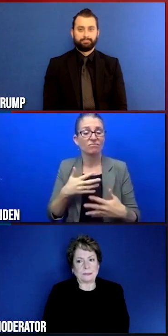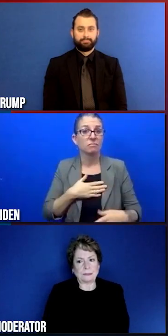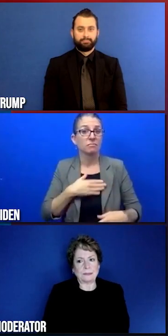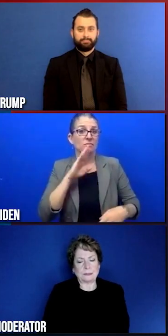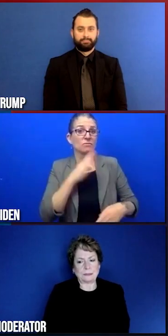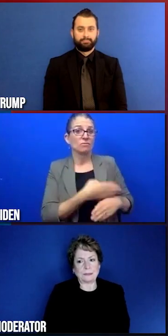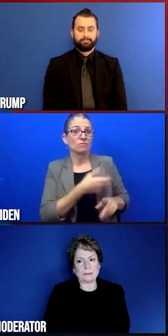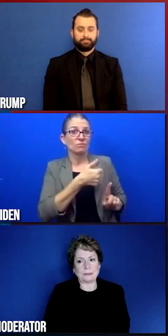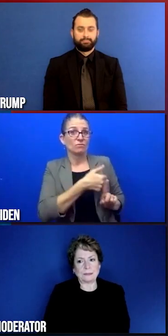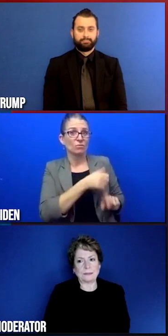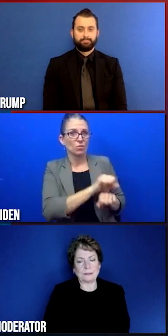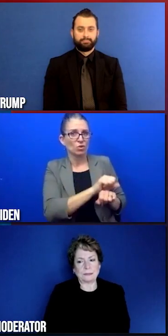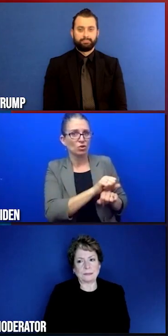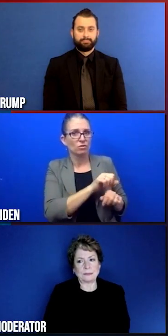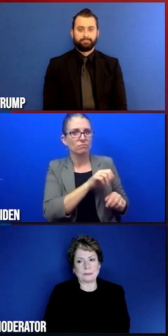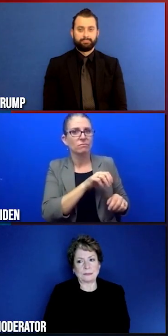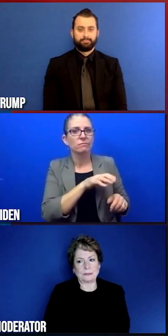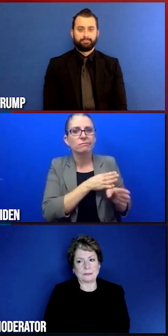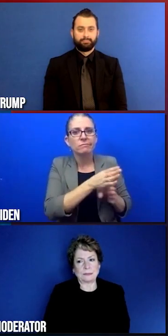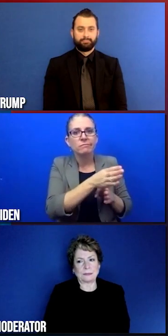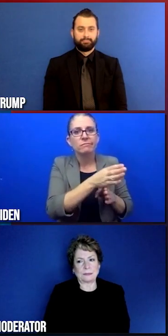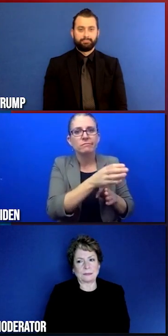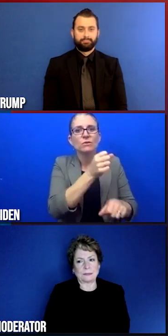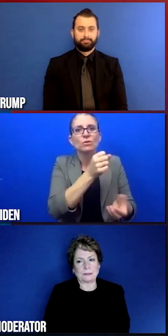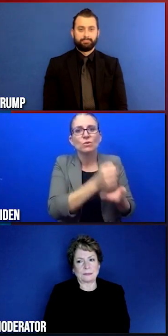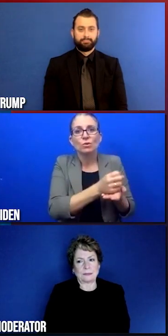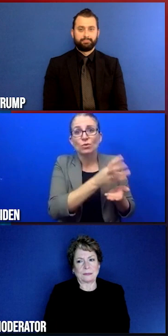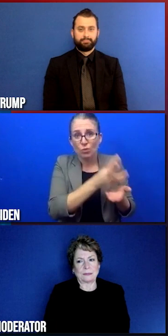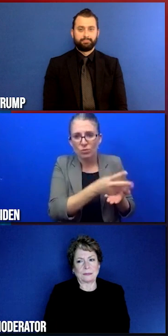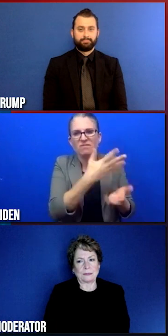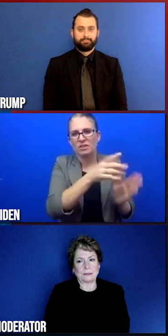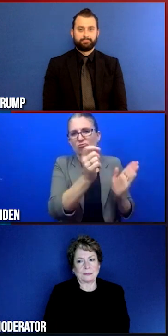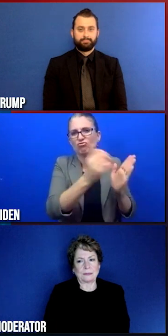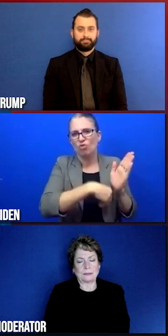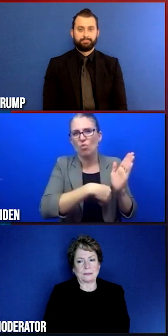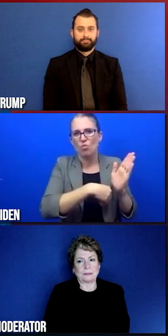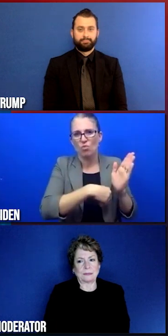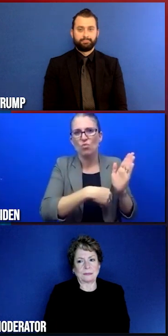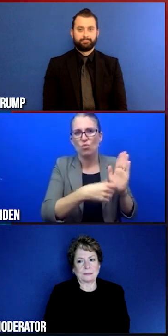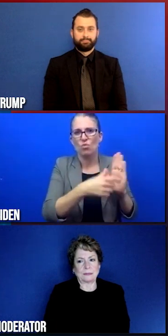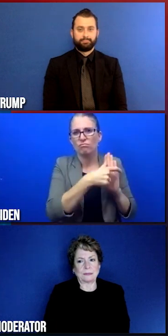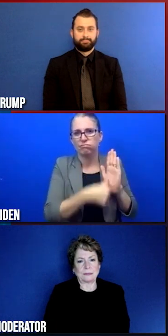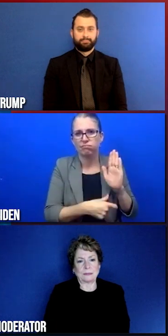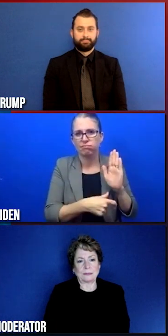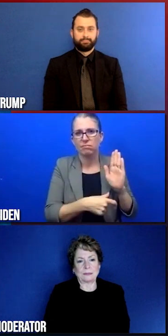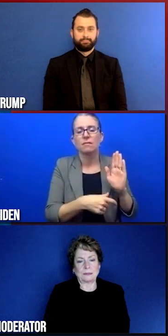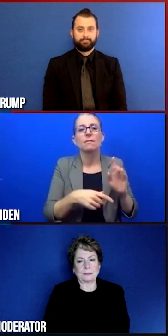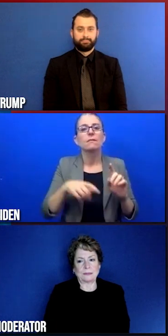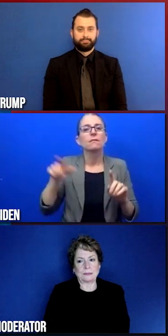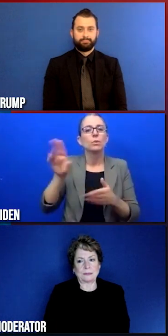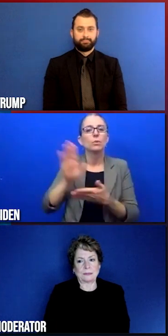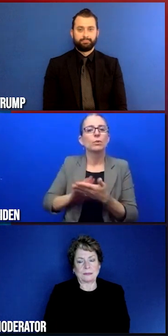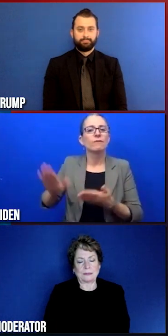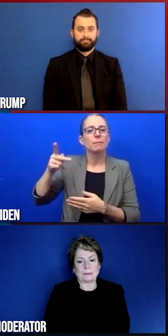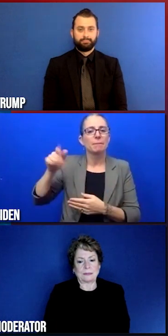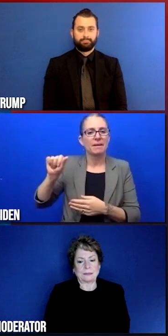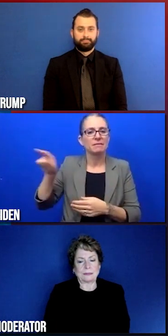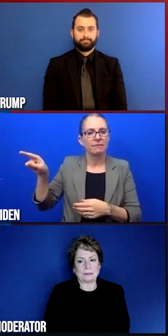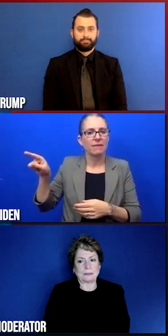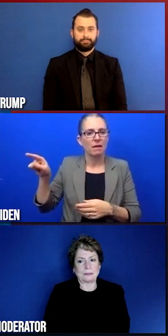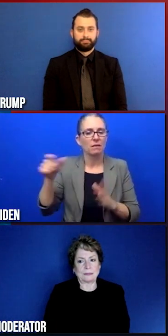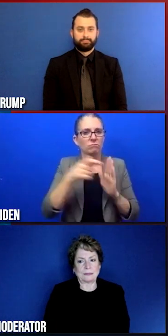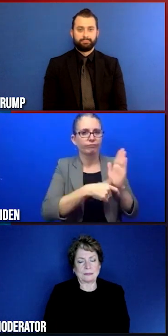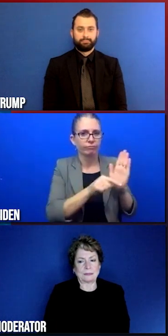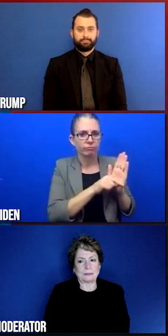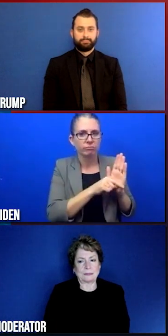work. And you know, one of the reasons why I ended up working on the east side of Wilmington, Delaware, which is 90%